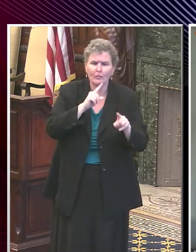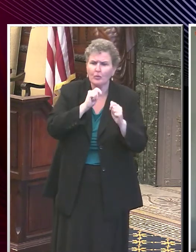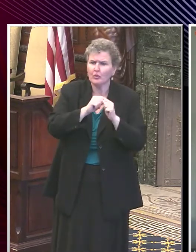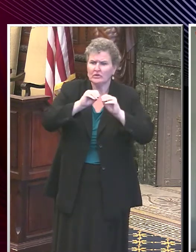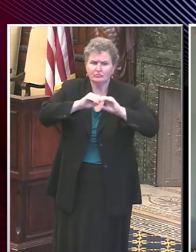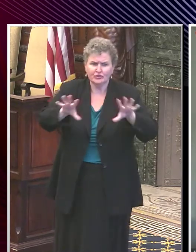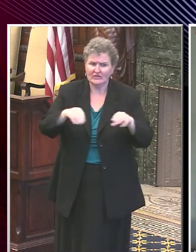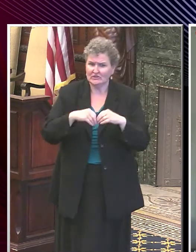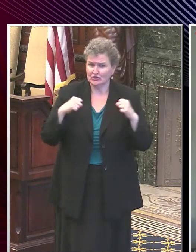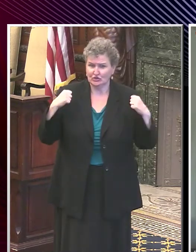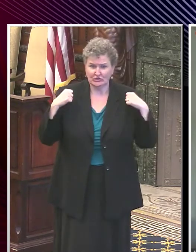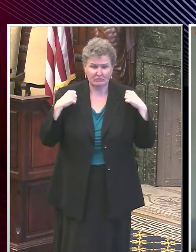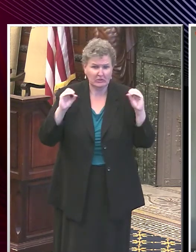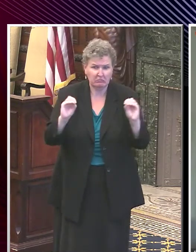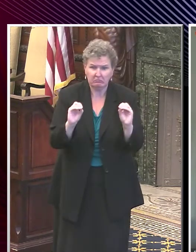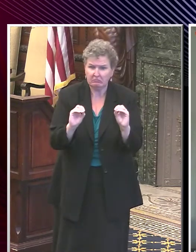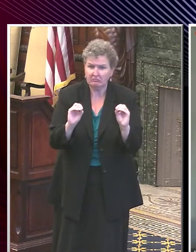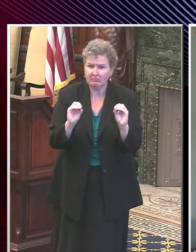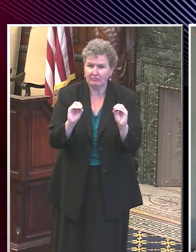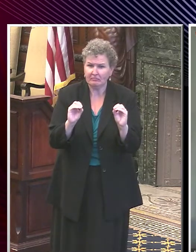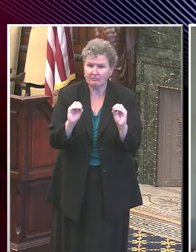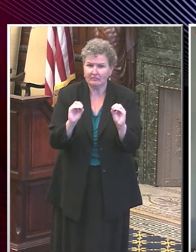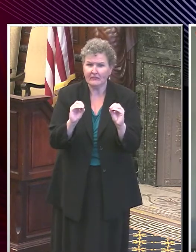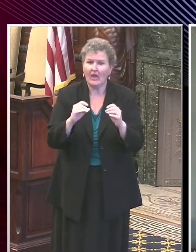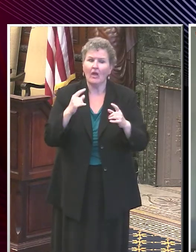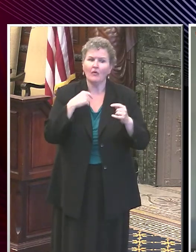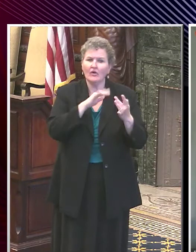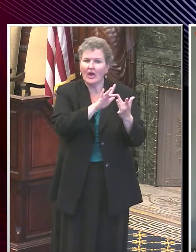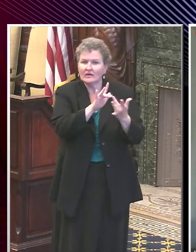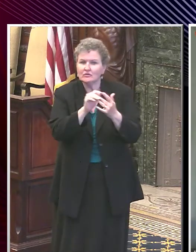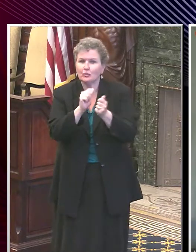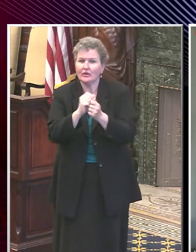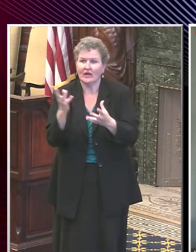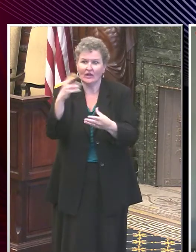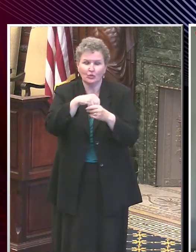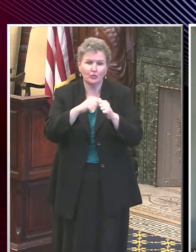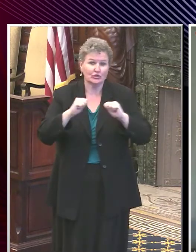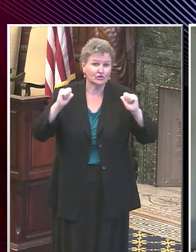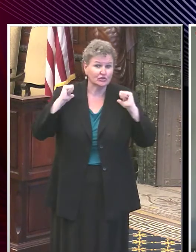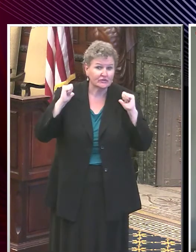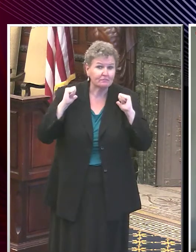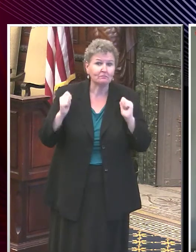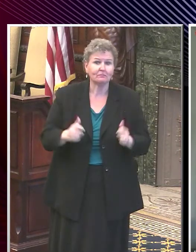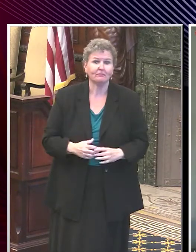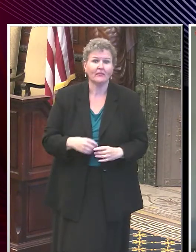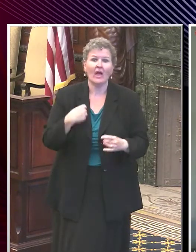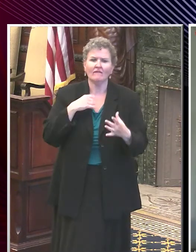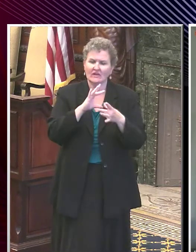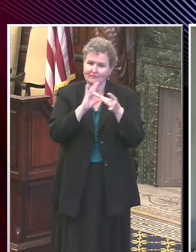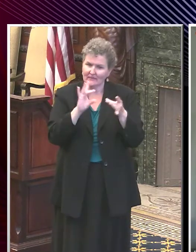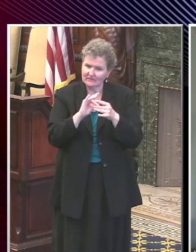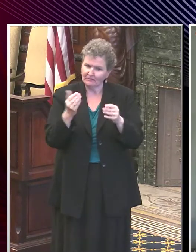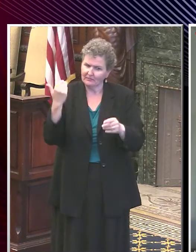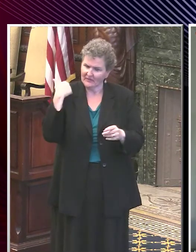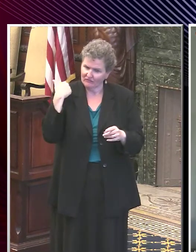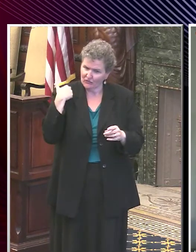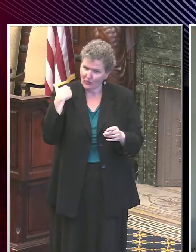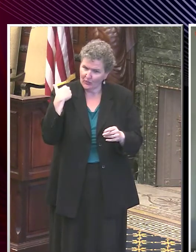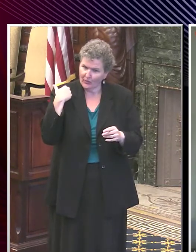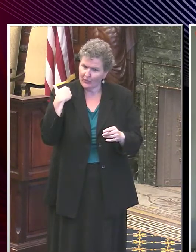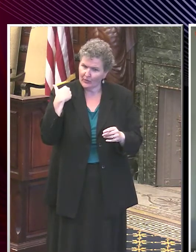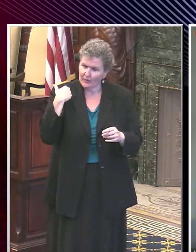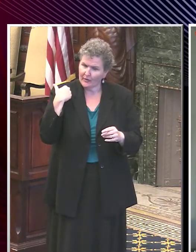we've learned about through our contact tracing in gyms. And the larger point, though, as I just mentioned earlier, is that there seems to be,